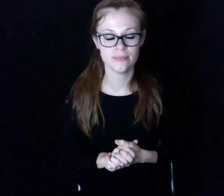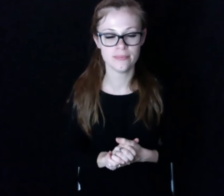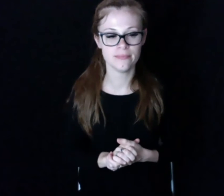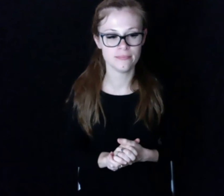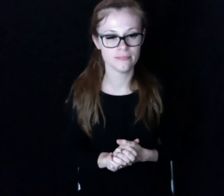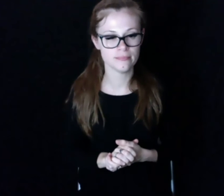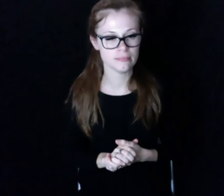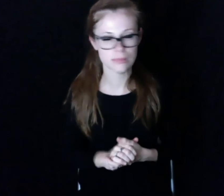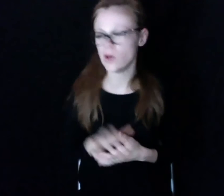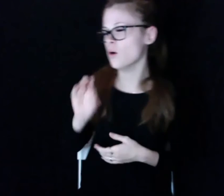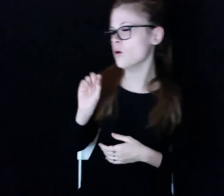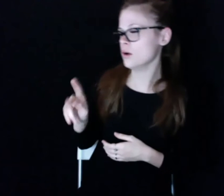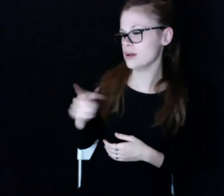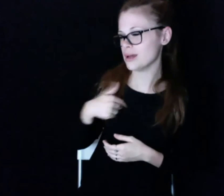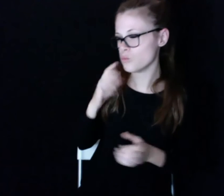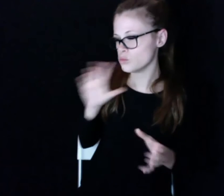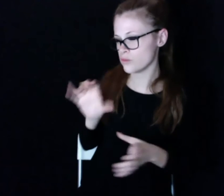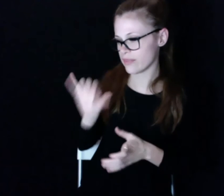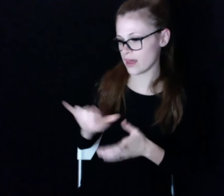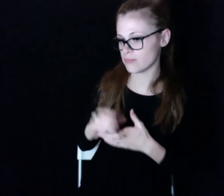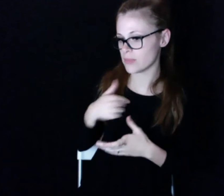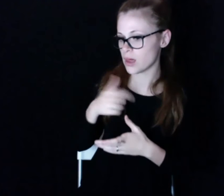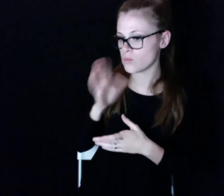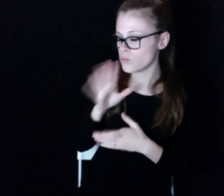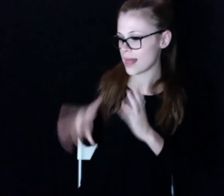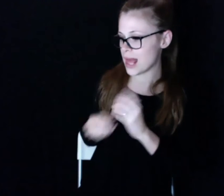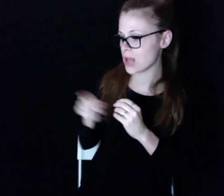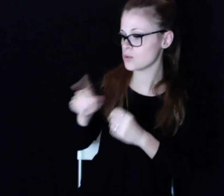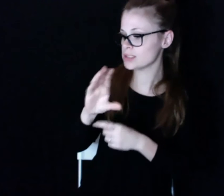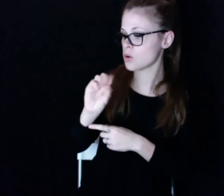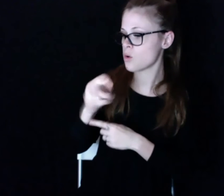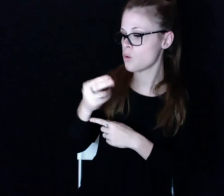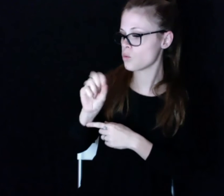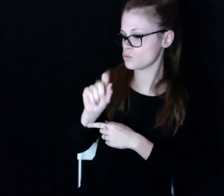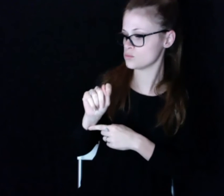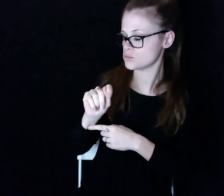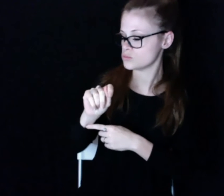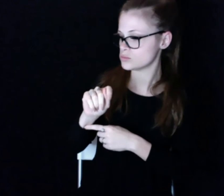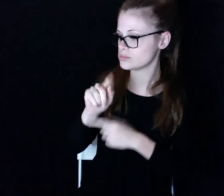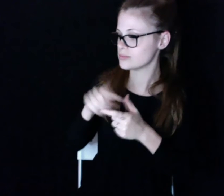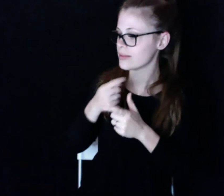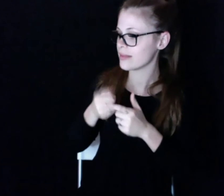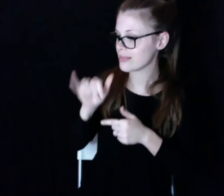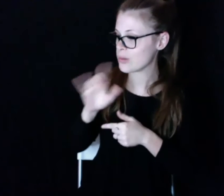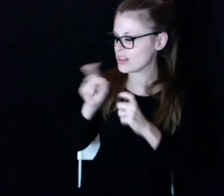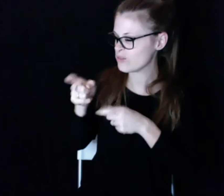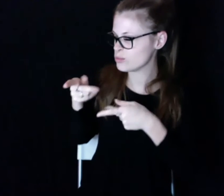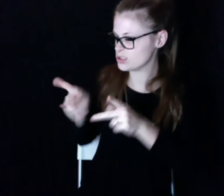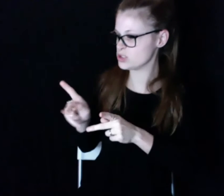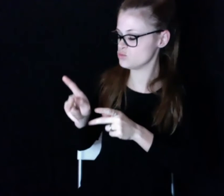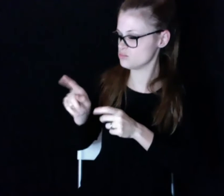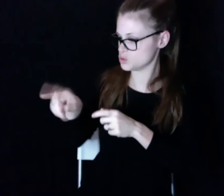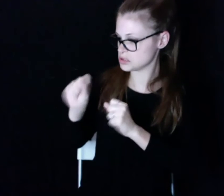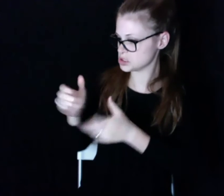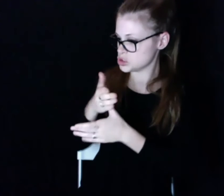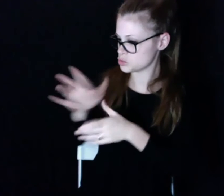I'll try again. Okay, let me do that. I'm going to make you a co-host, and that will give you permission to share your screen. Great,